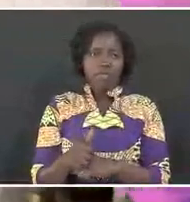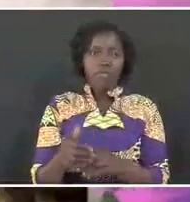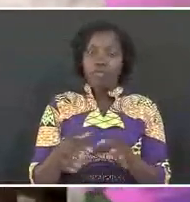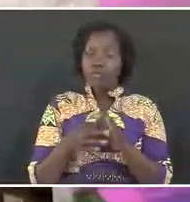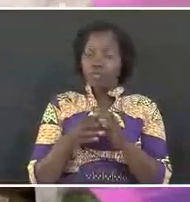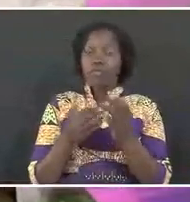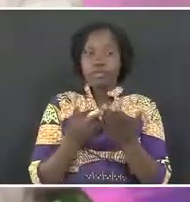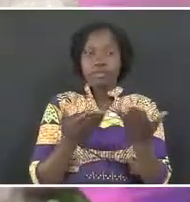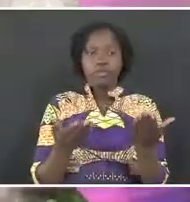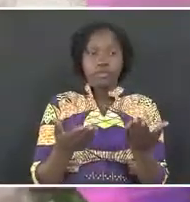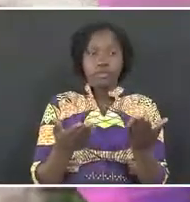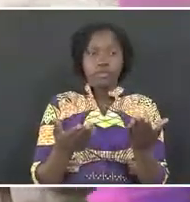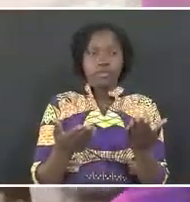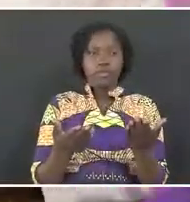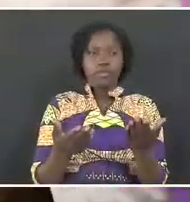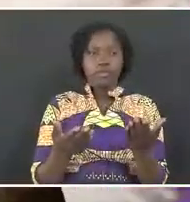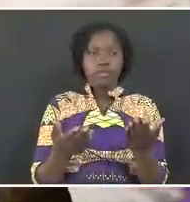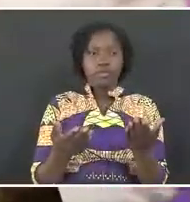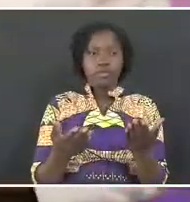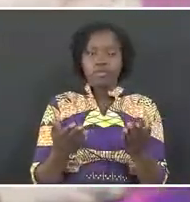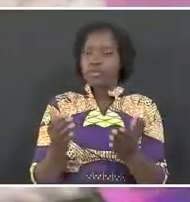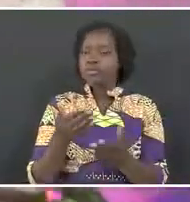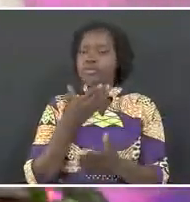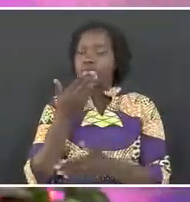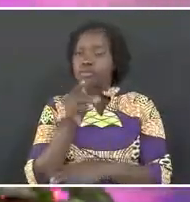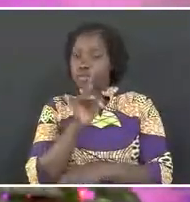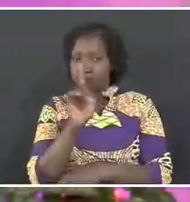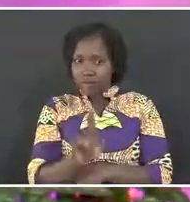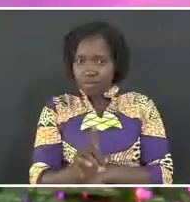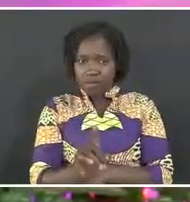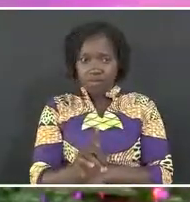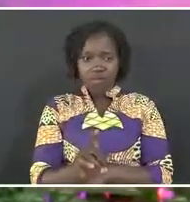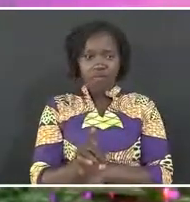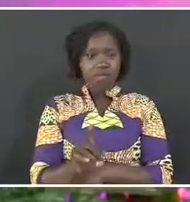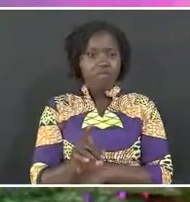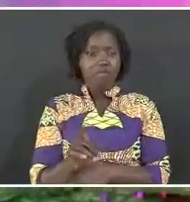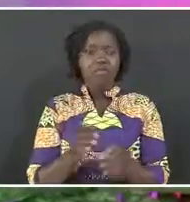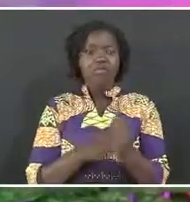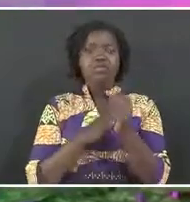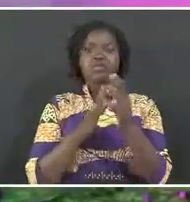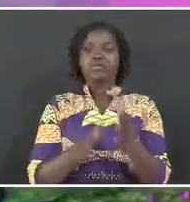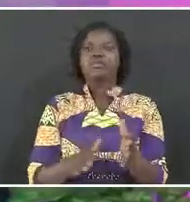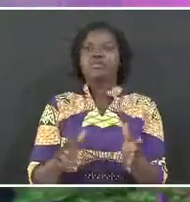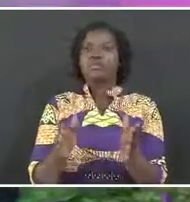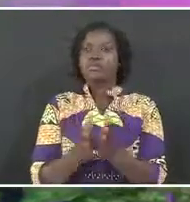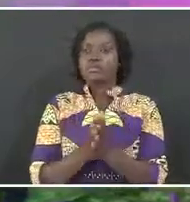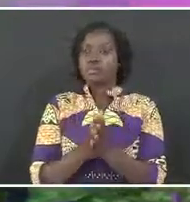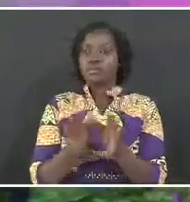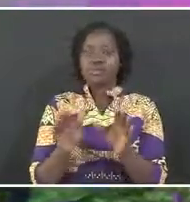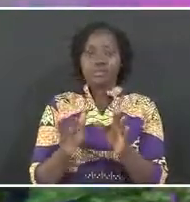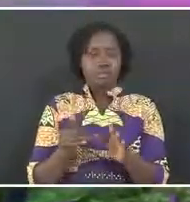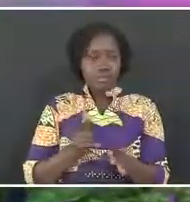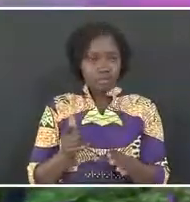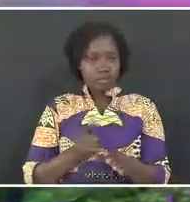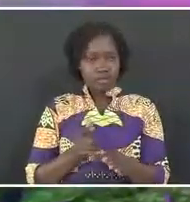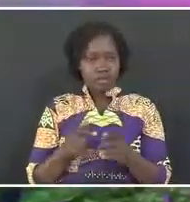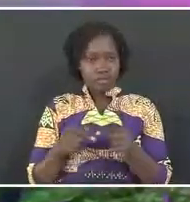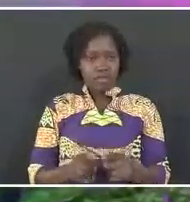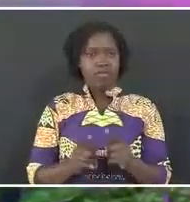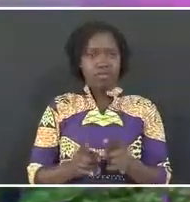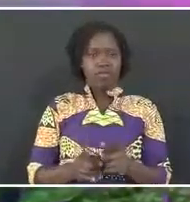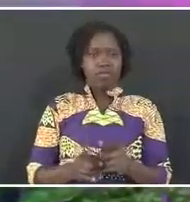belong. And I want to ask a question to the leaders and to the ladies